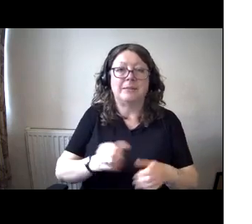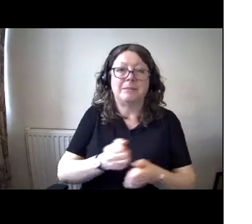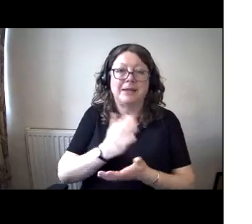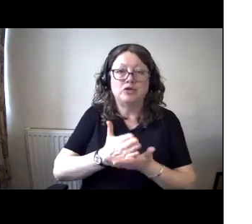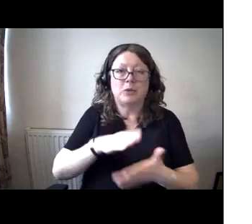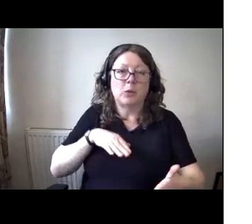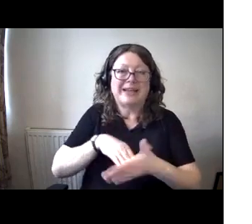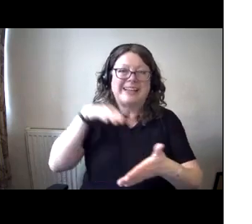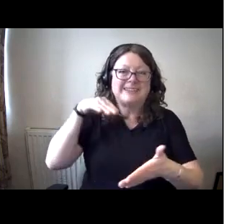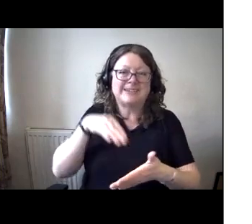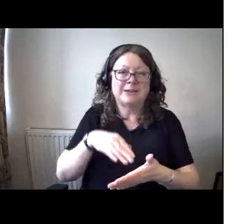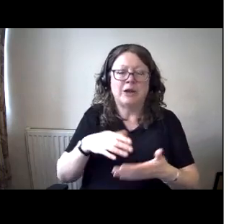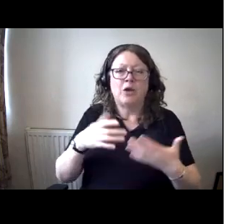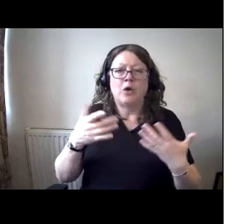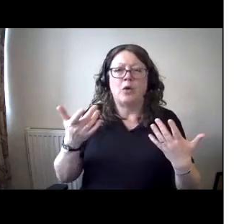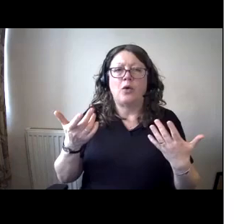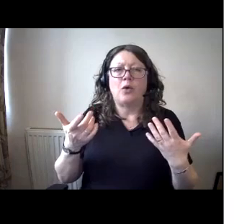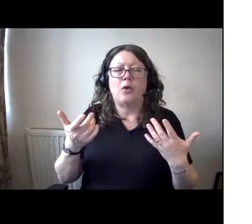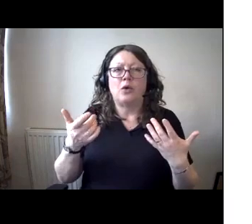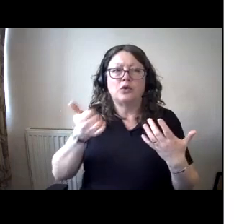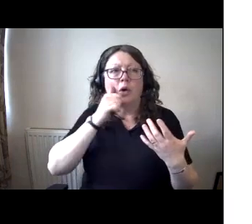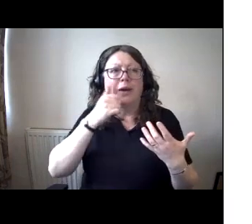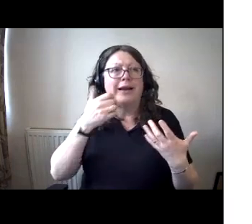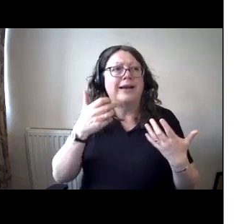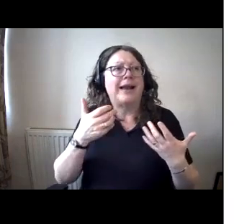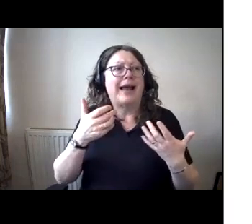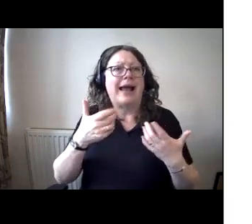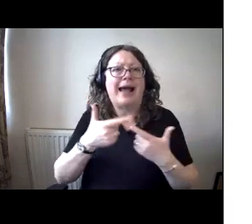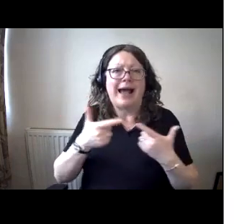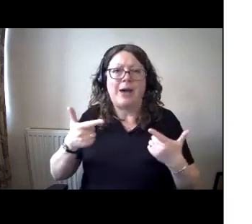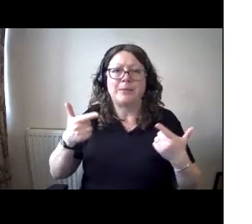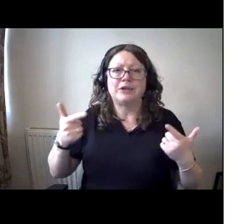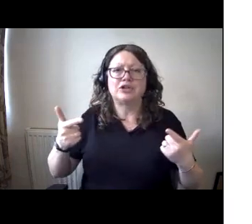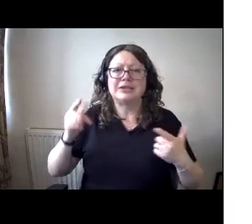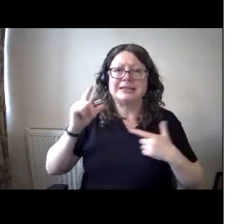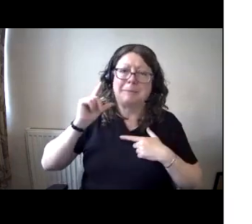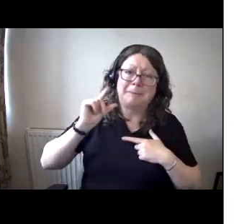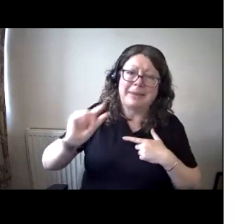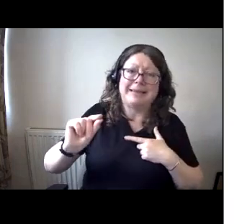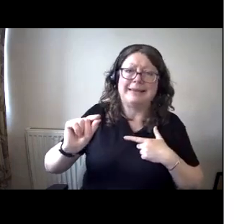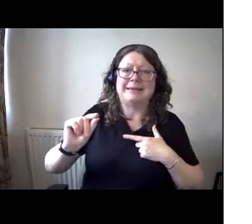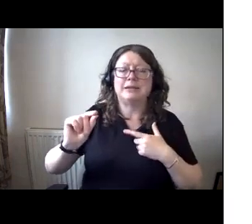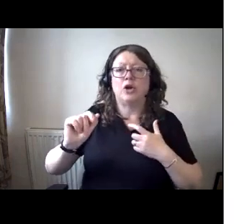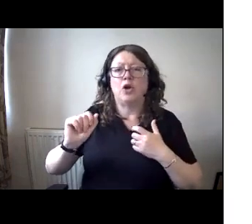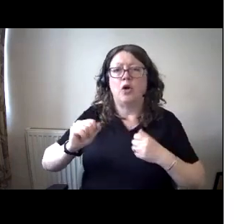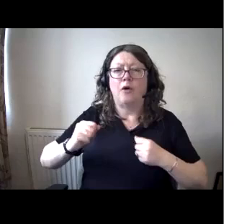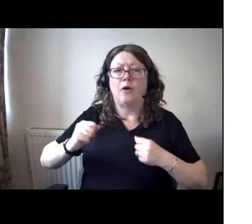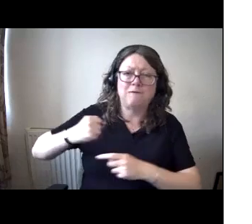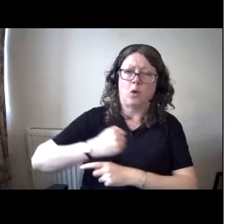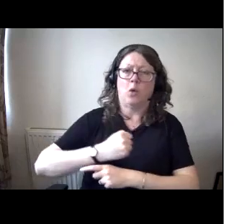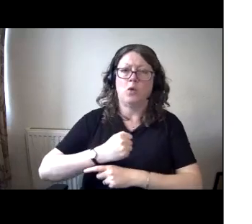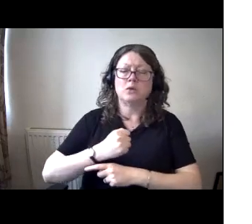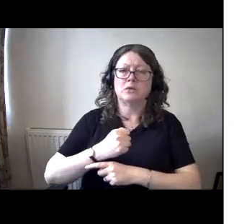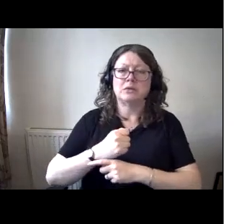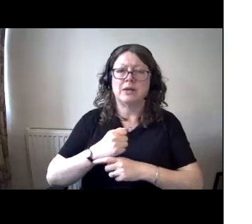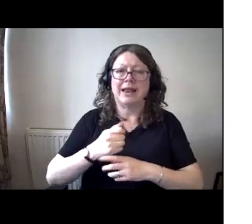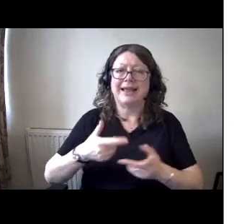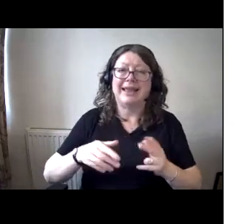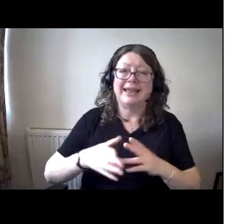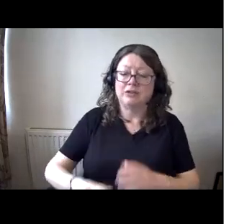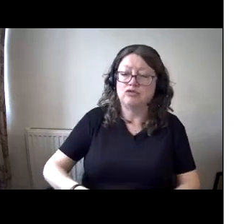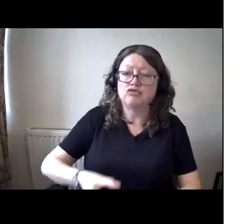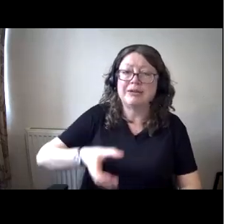feet, knowing how much speed or force to use in our movement. So, for example, if we drink from a